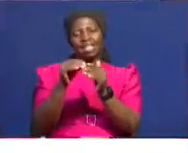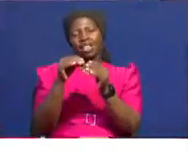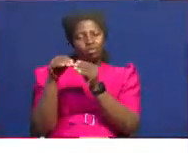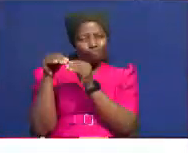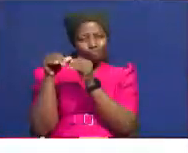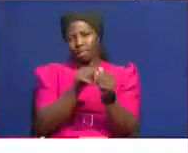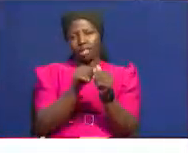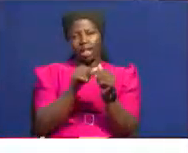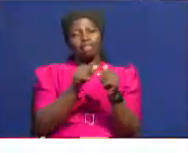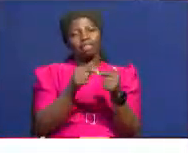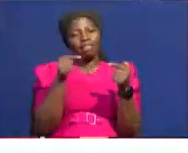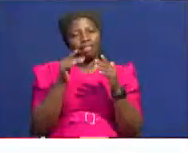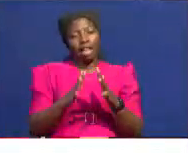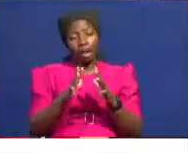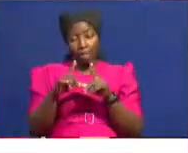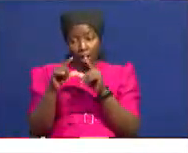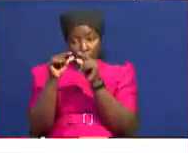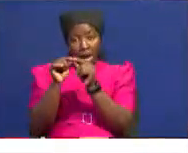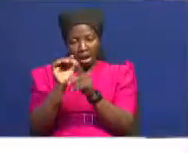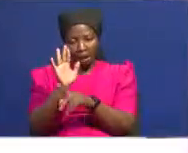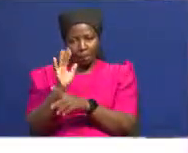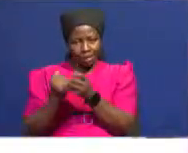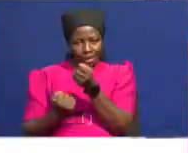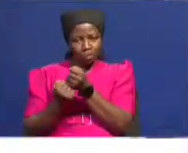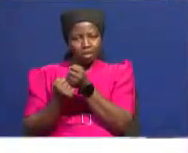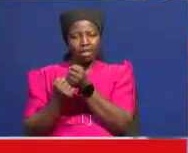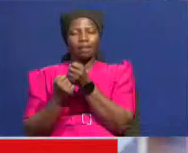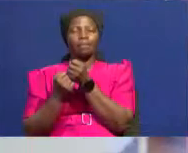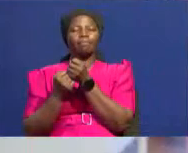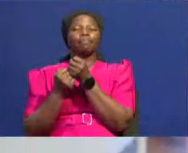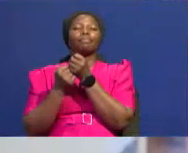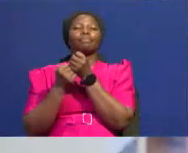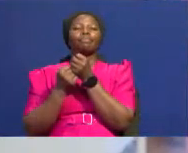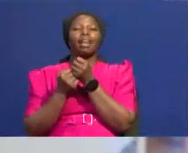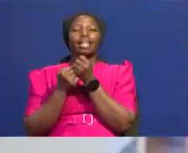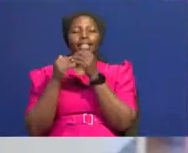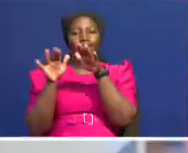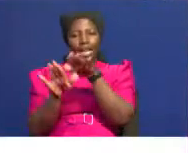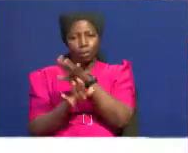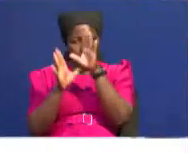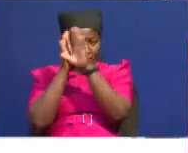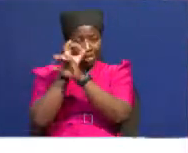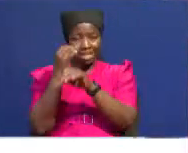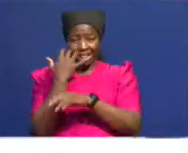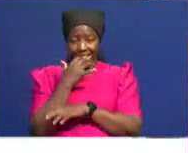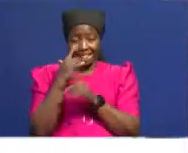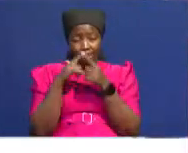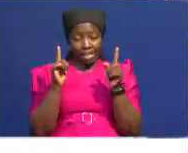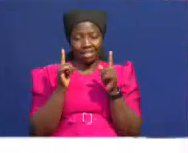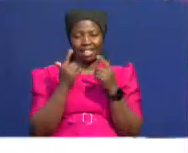Rigathi Gachagua, be it with regrets. It is tragic that he died while